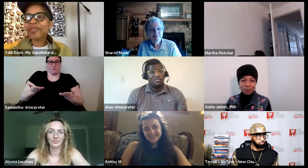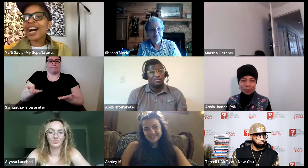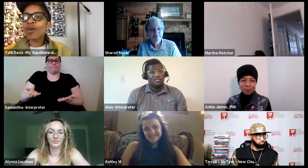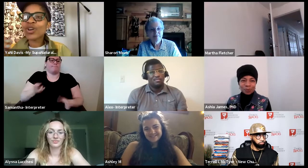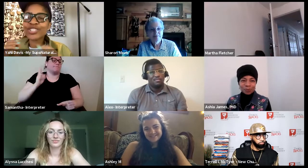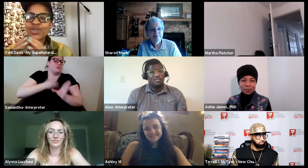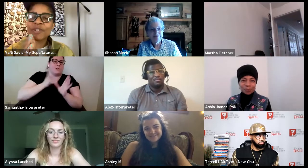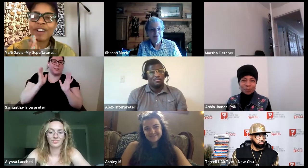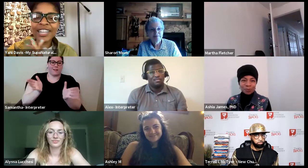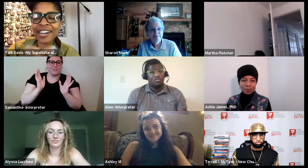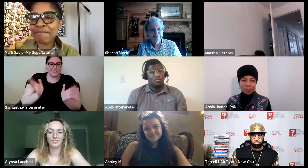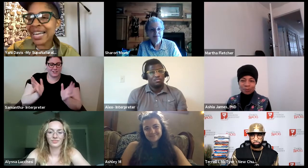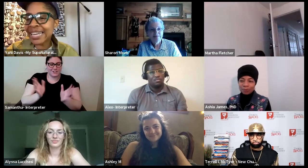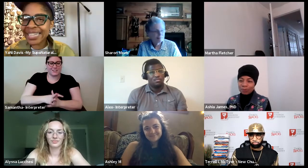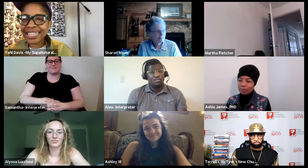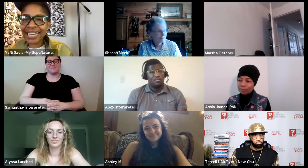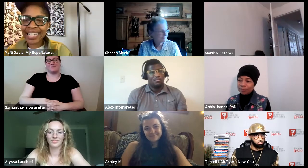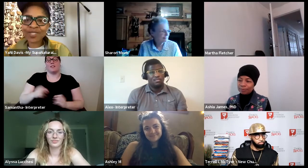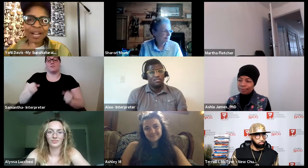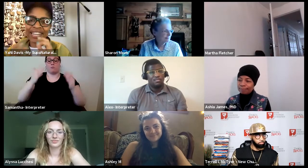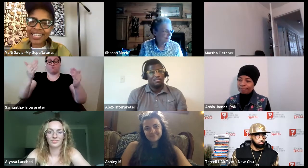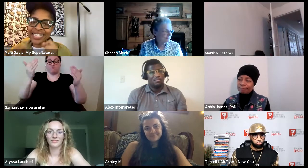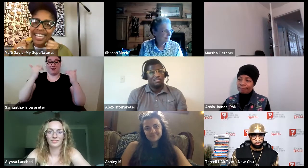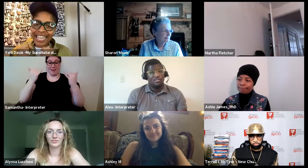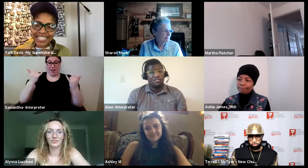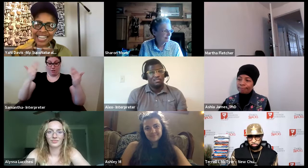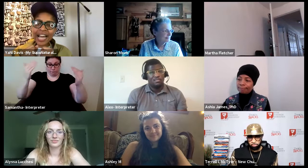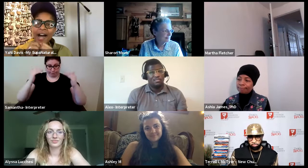time, I wanted to invite up my next guest,